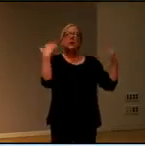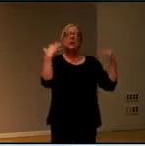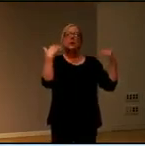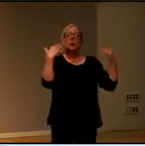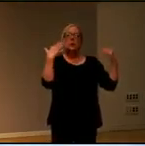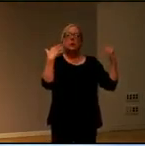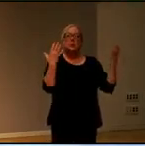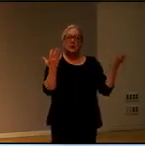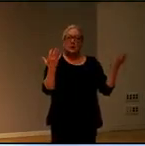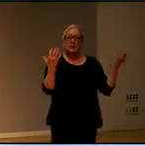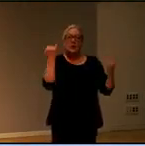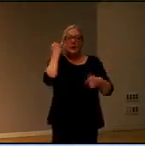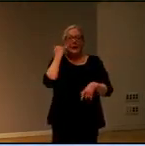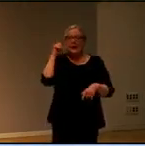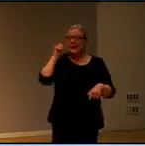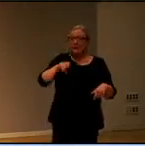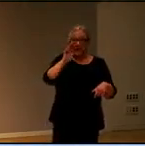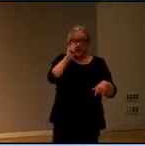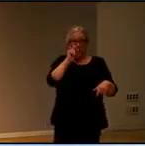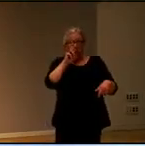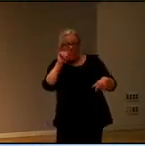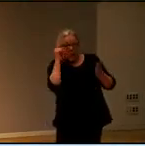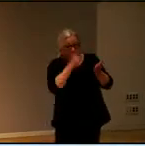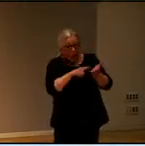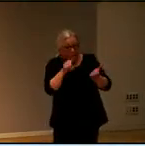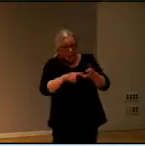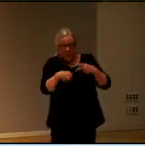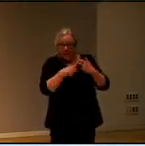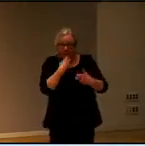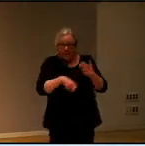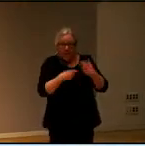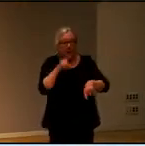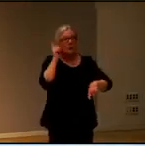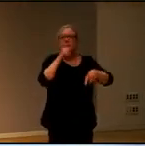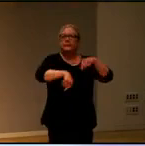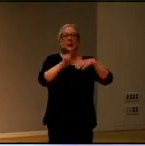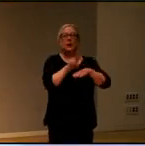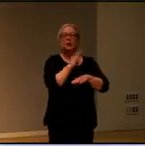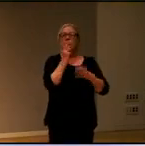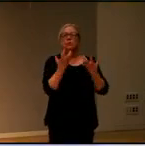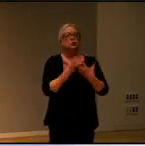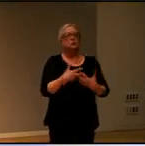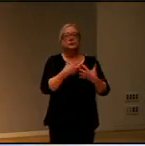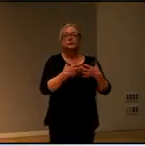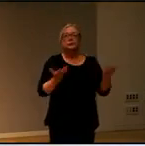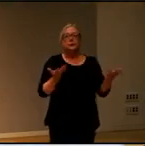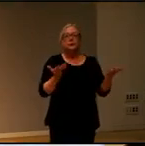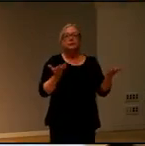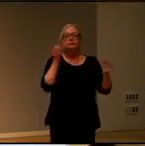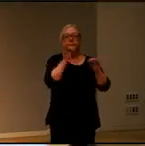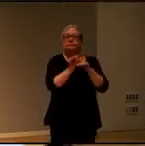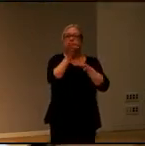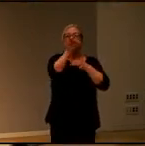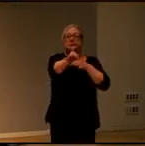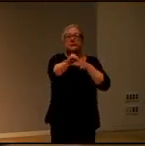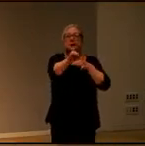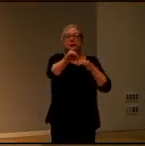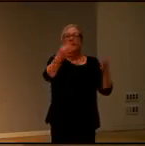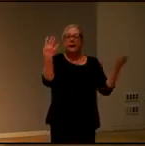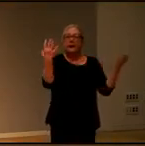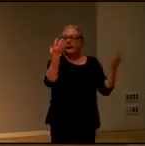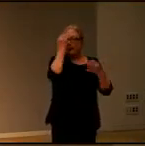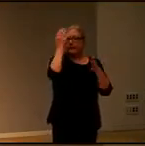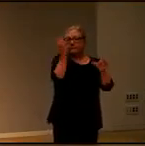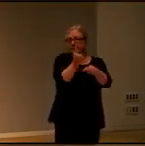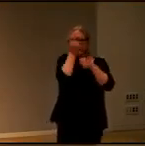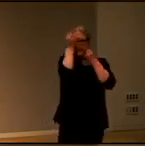presented during that and they wanted to get a CAT scan to look for problems, they would not have been able to access. You would have been delayed in getting that